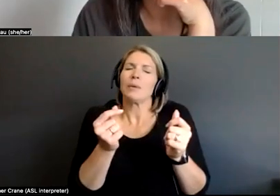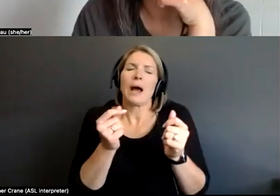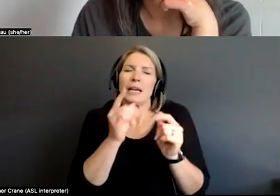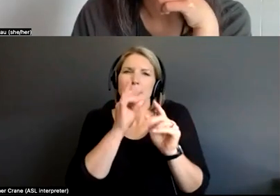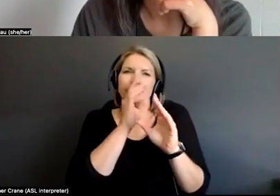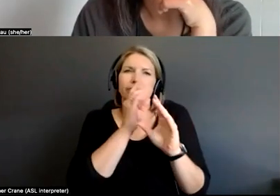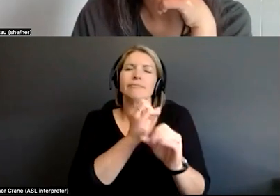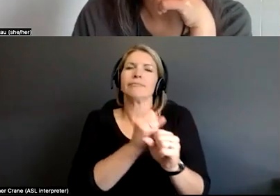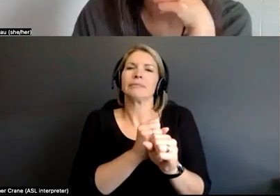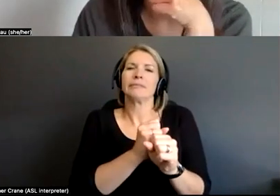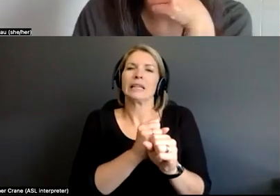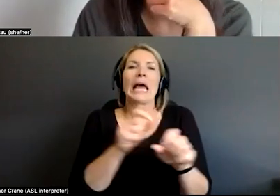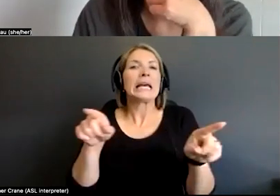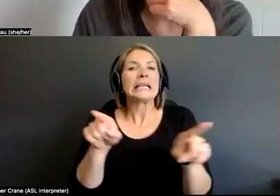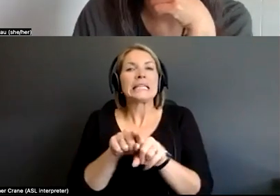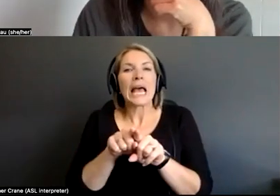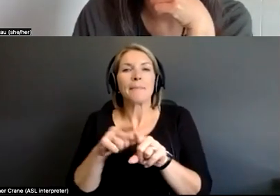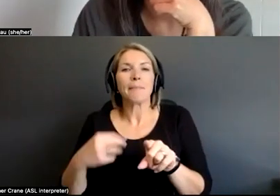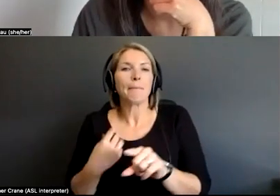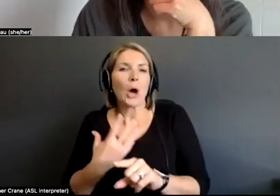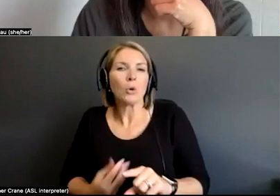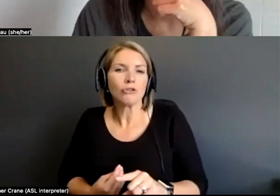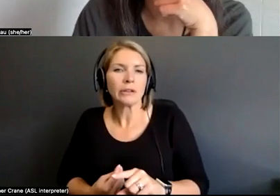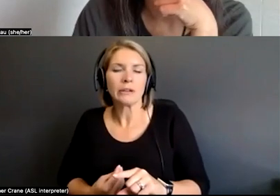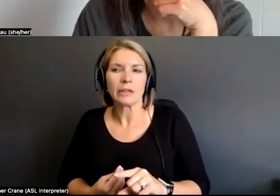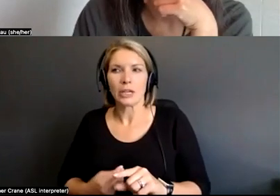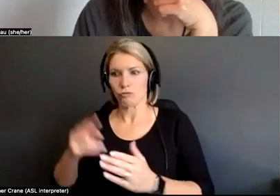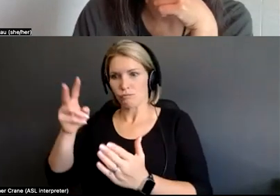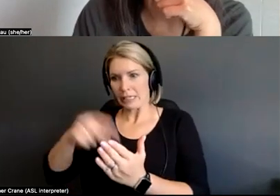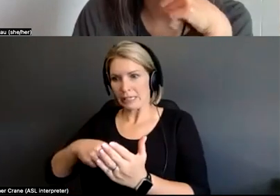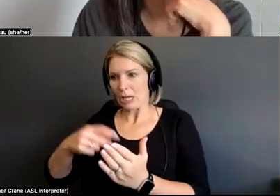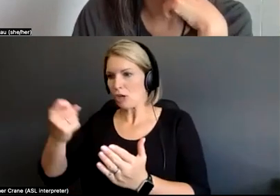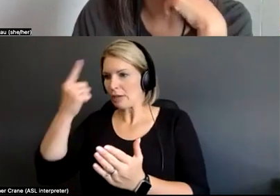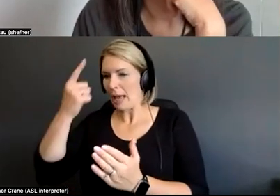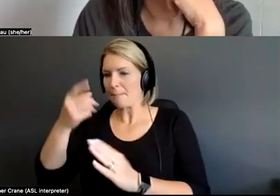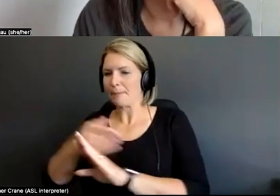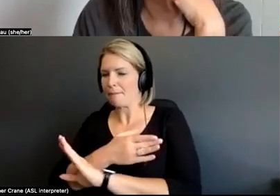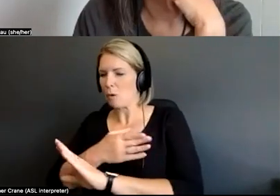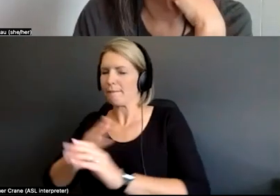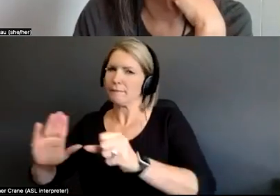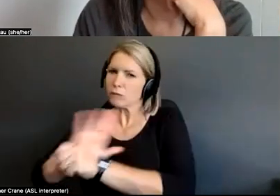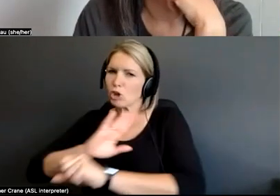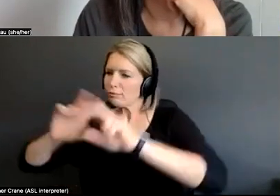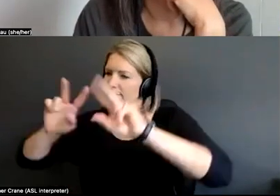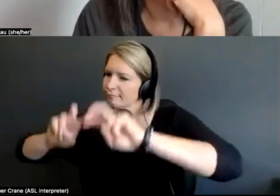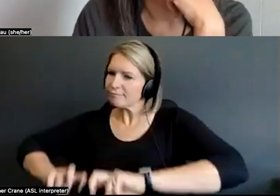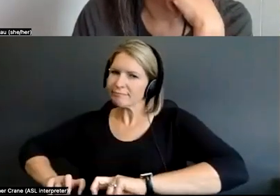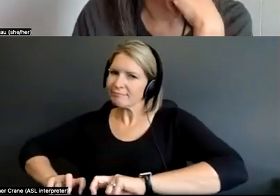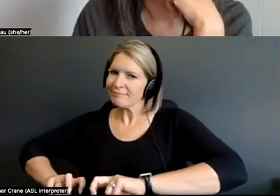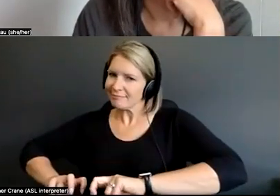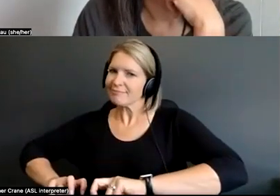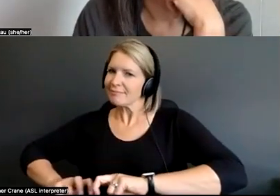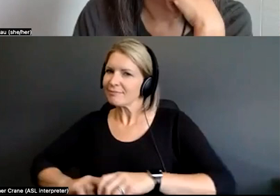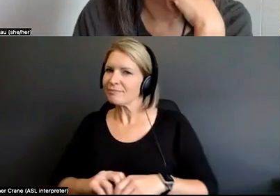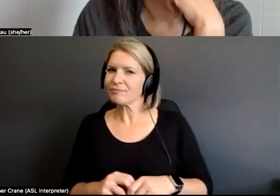which is it makes sense before you understand it. But also each of these examples, if you put them at